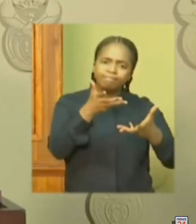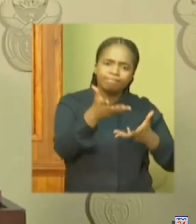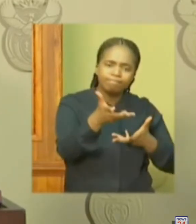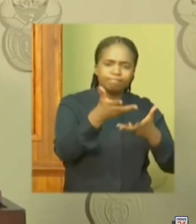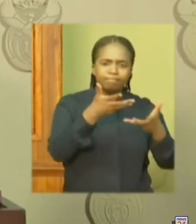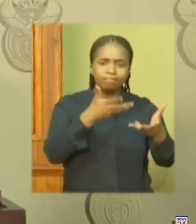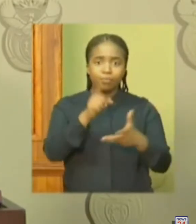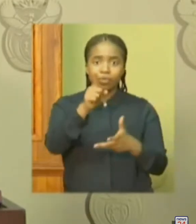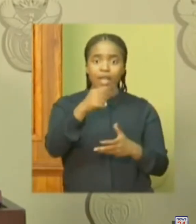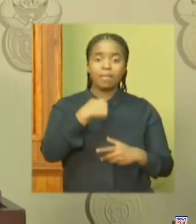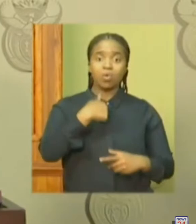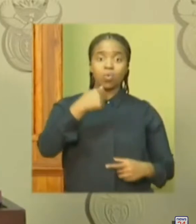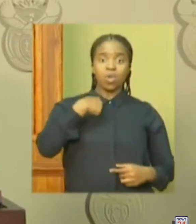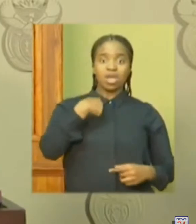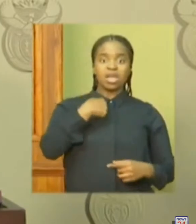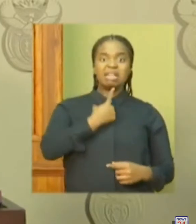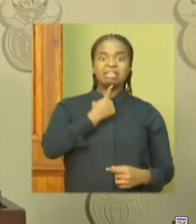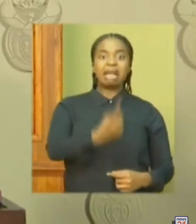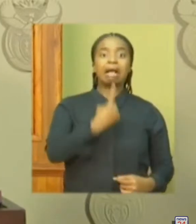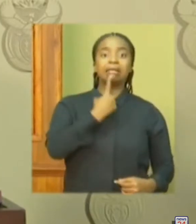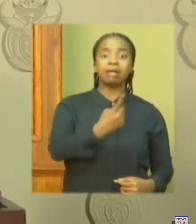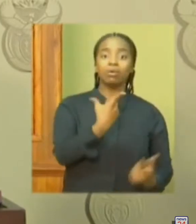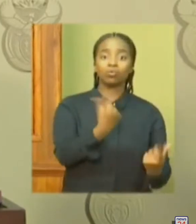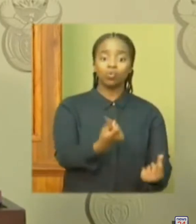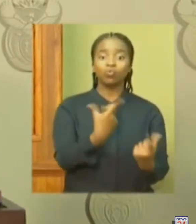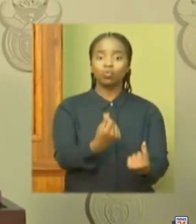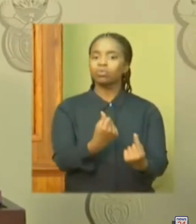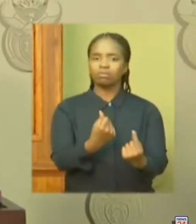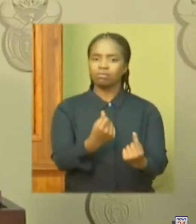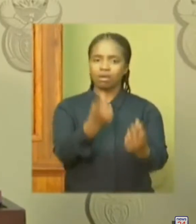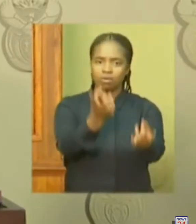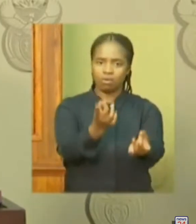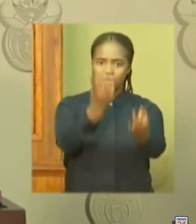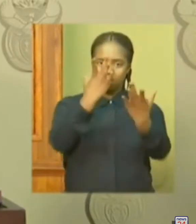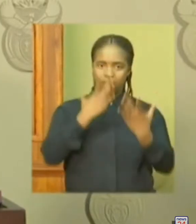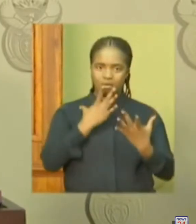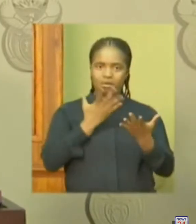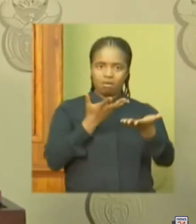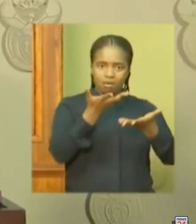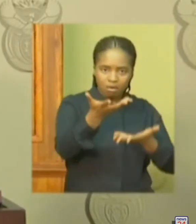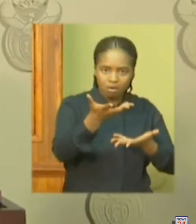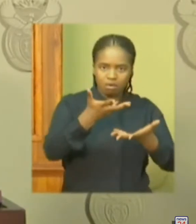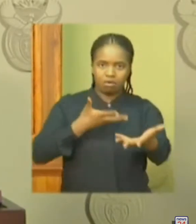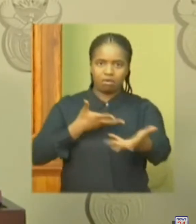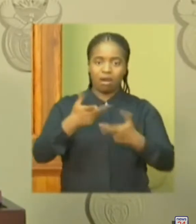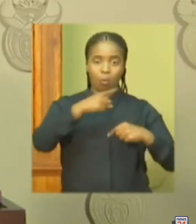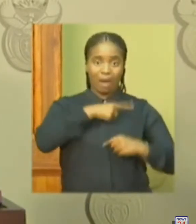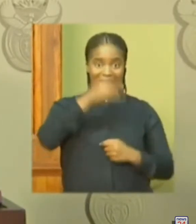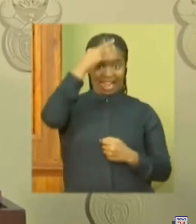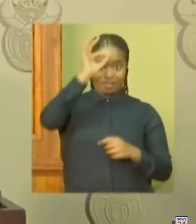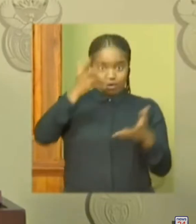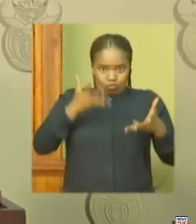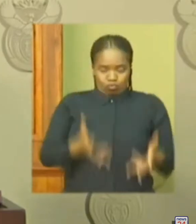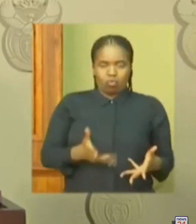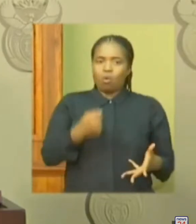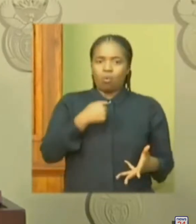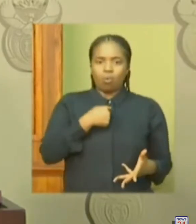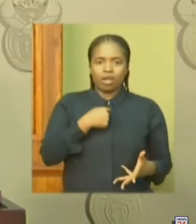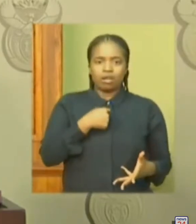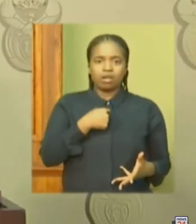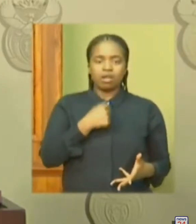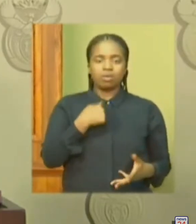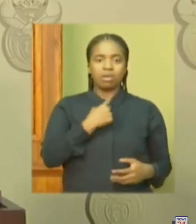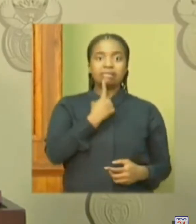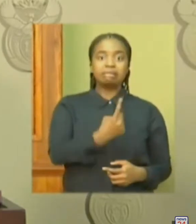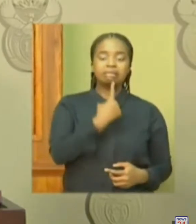consult with you. We are, after all, a consultative government. We are also